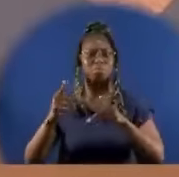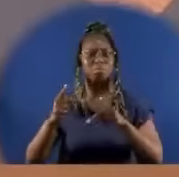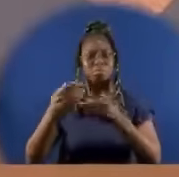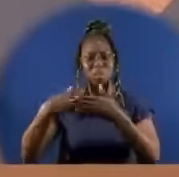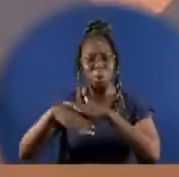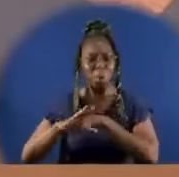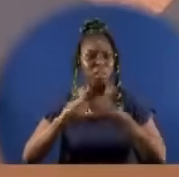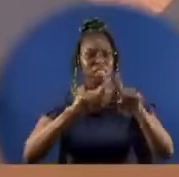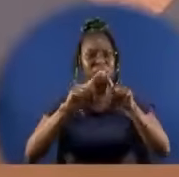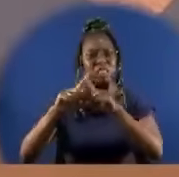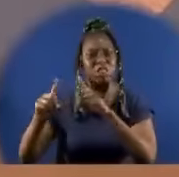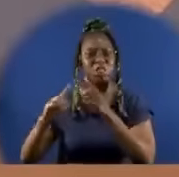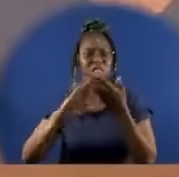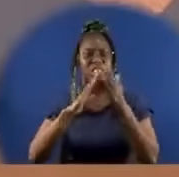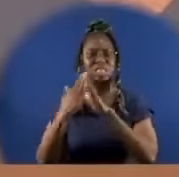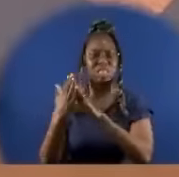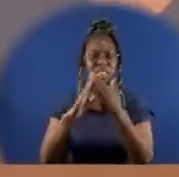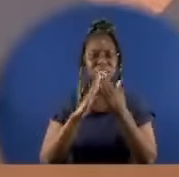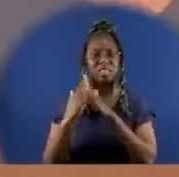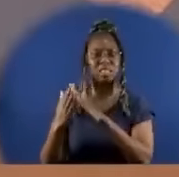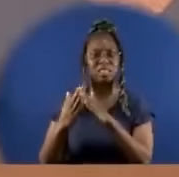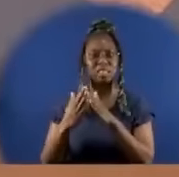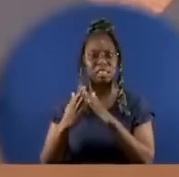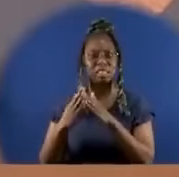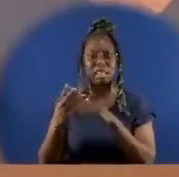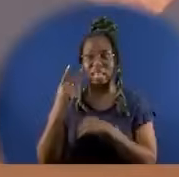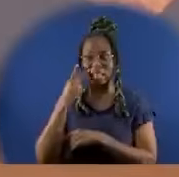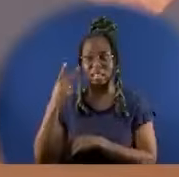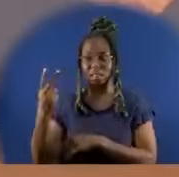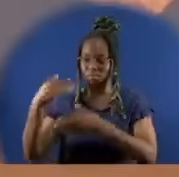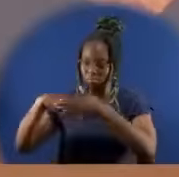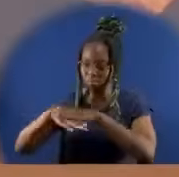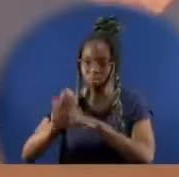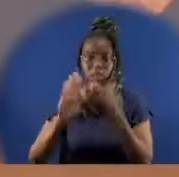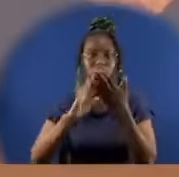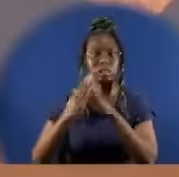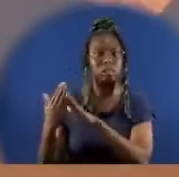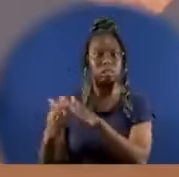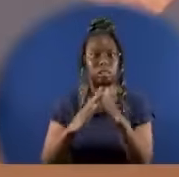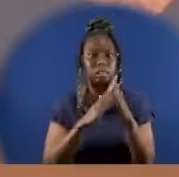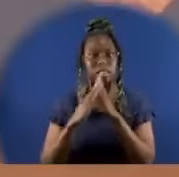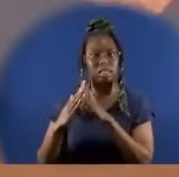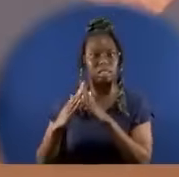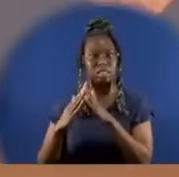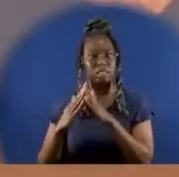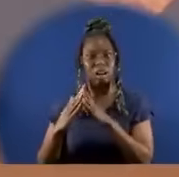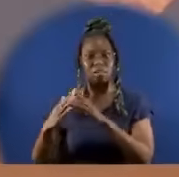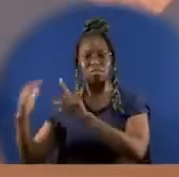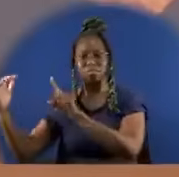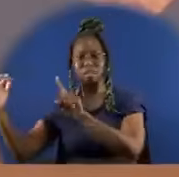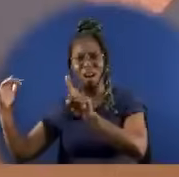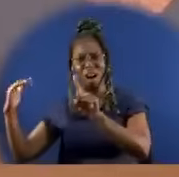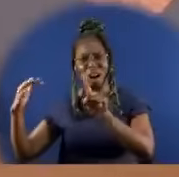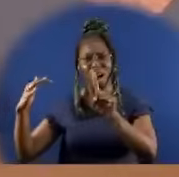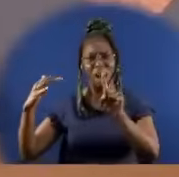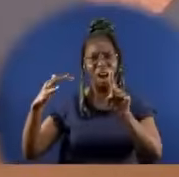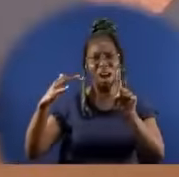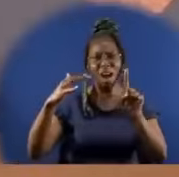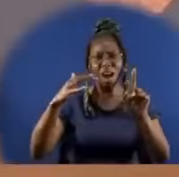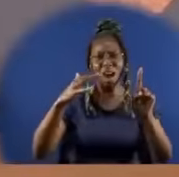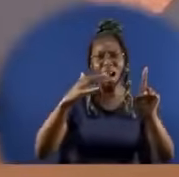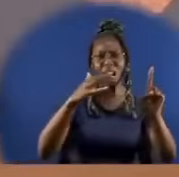remote village on the northern seashore of Galilee. And while he's going, the Bible says this large crowd is following